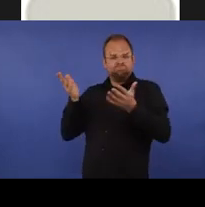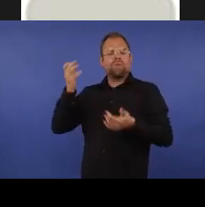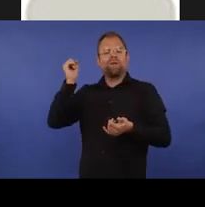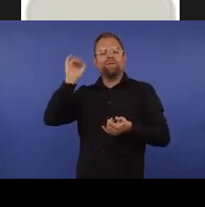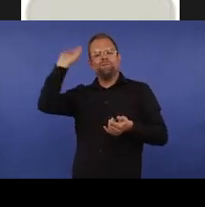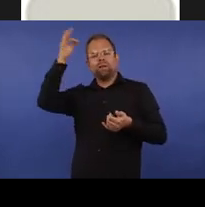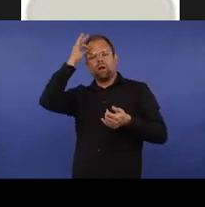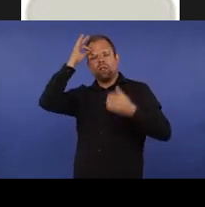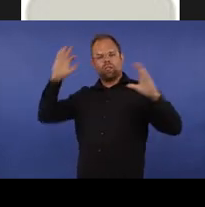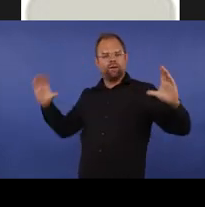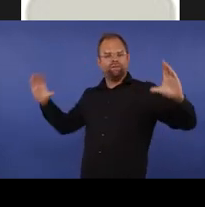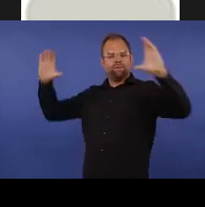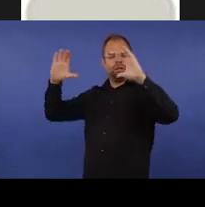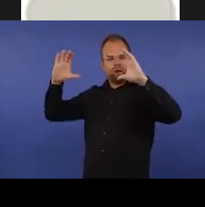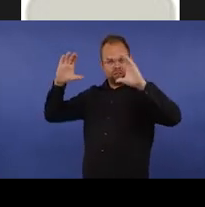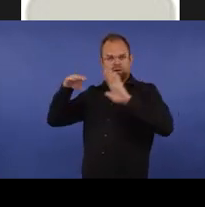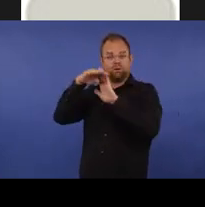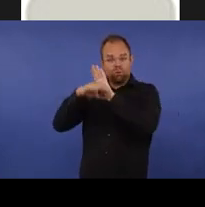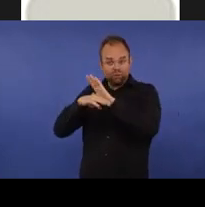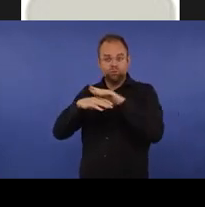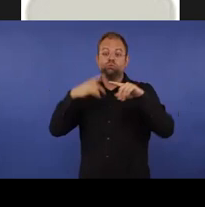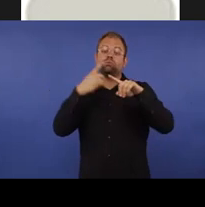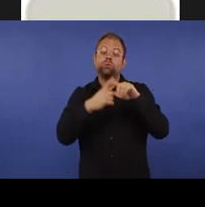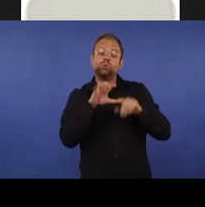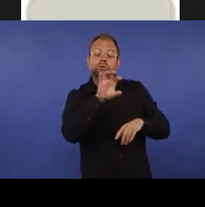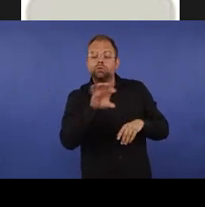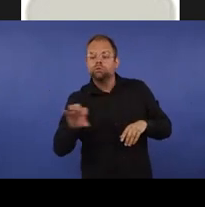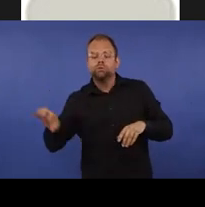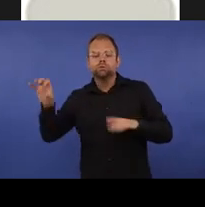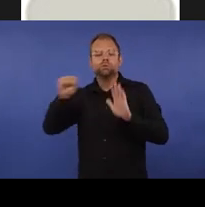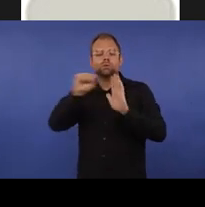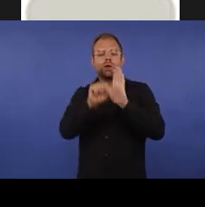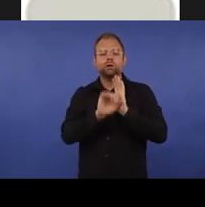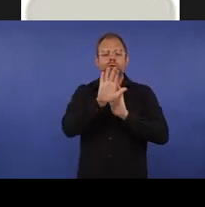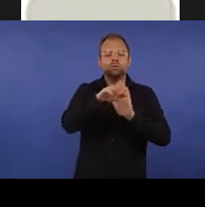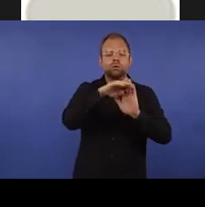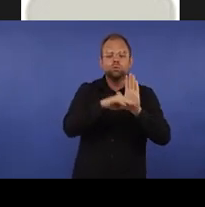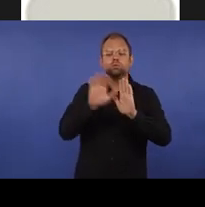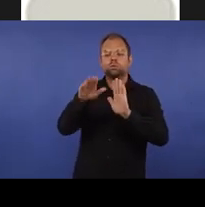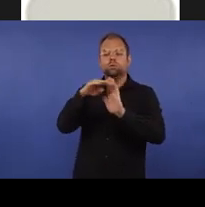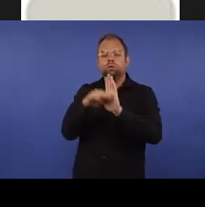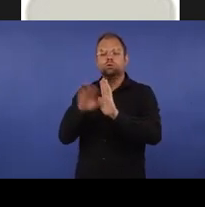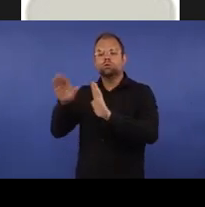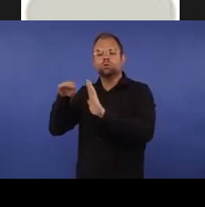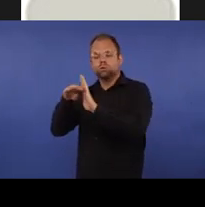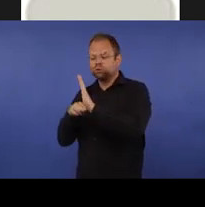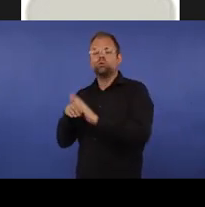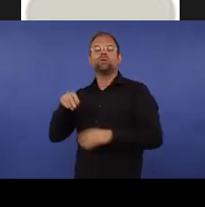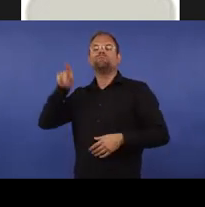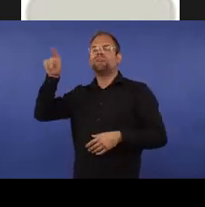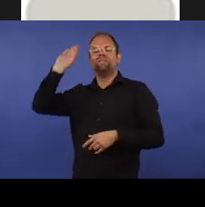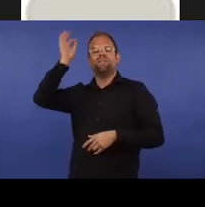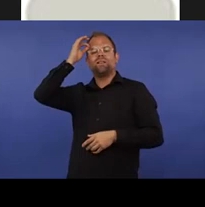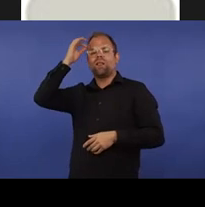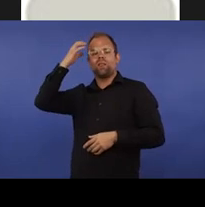officials like to say, well, our state doesn't want to do that. Then things go back and forth at the Senate and the